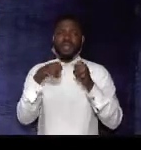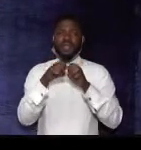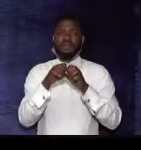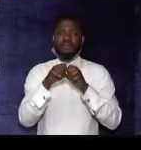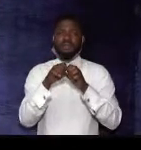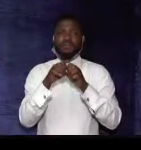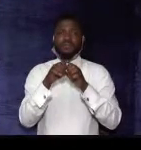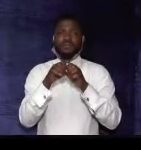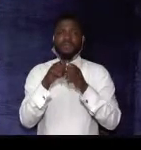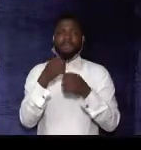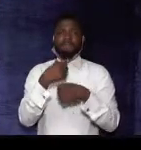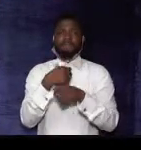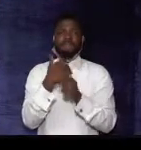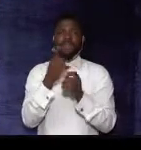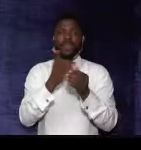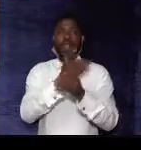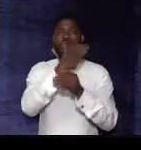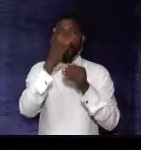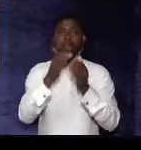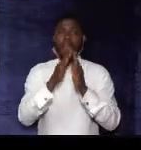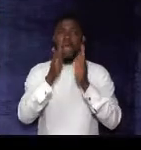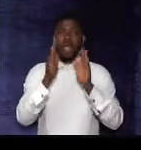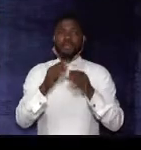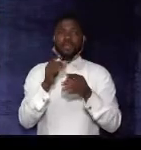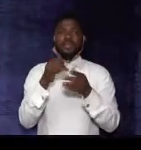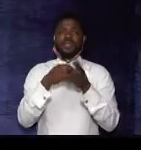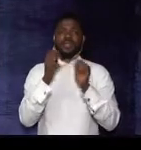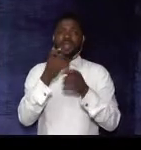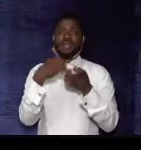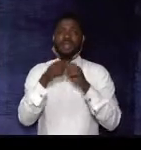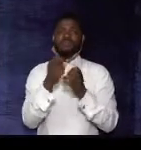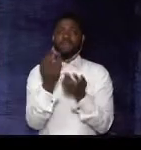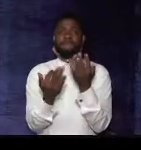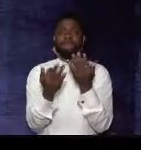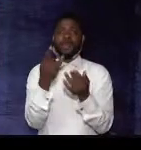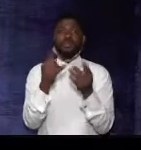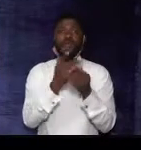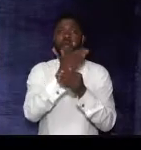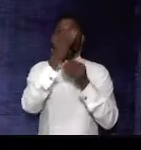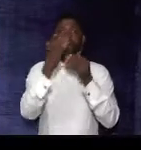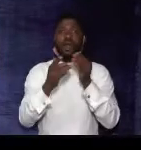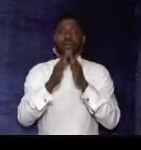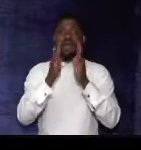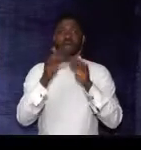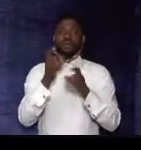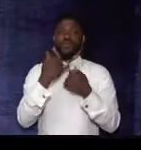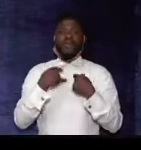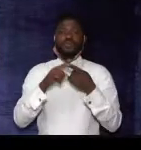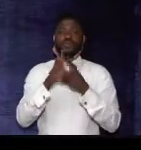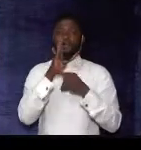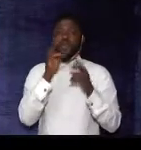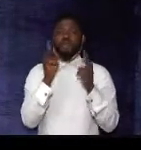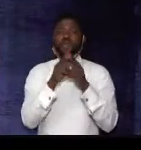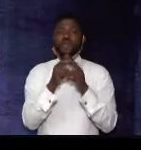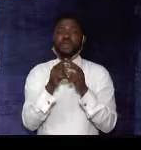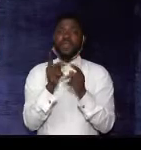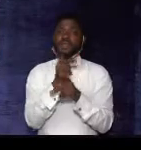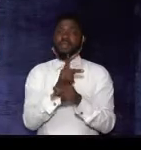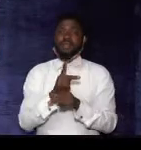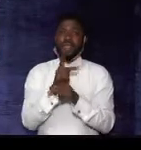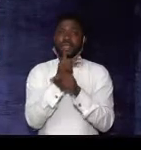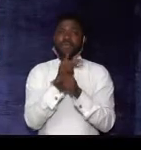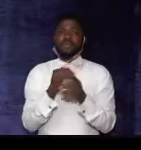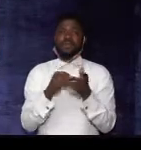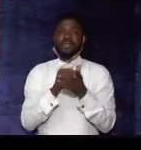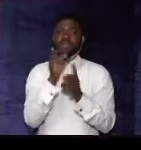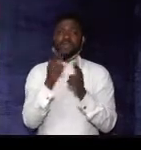can even make the whole house, you can even burn the own house if you're not very careful. So you have to be very careful with